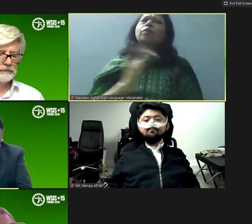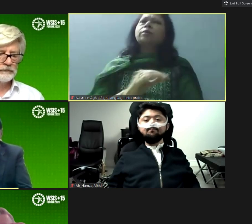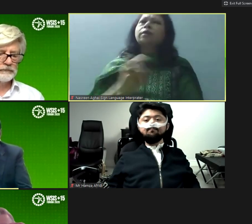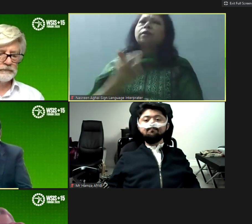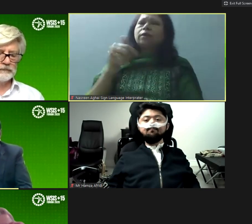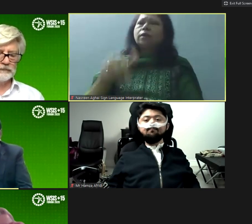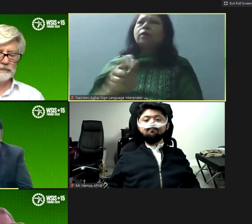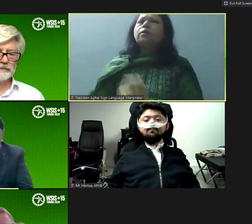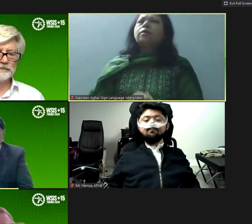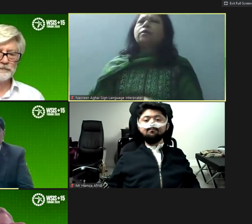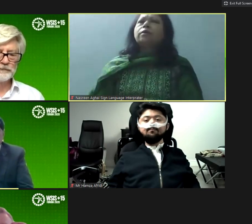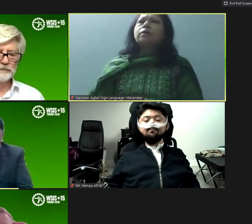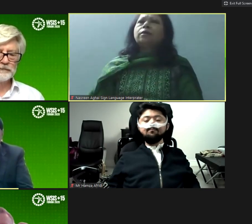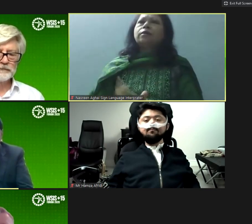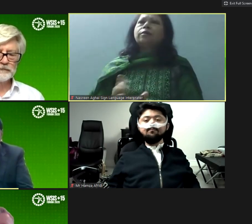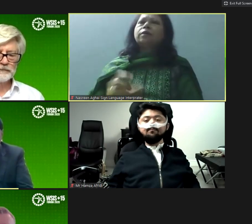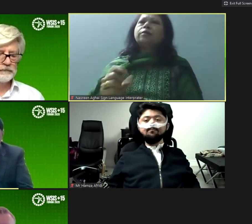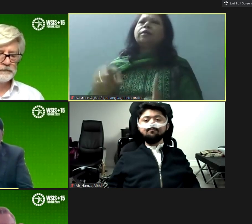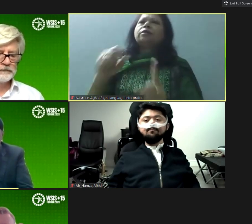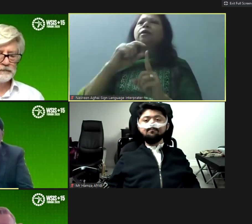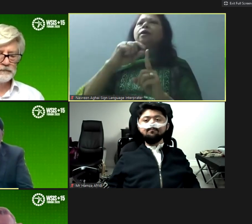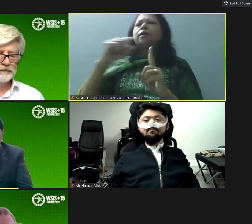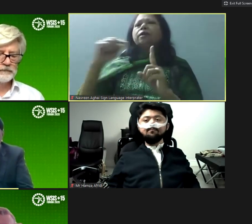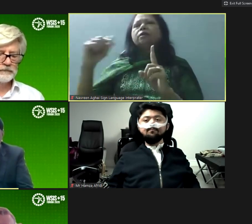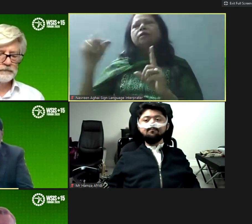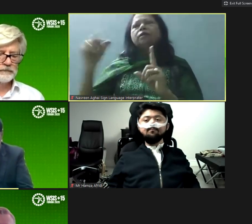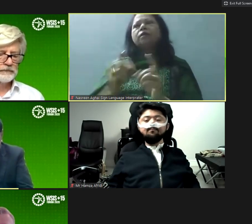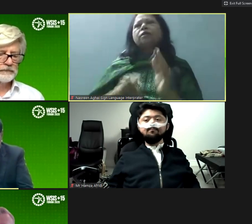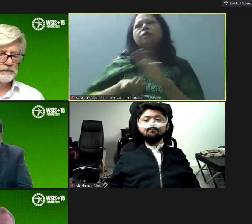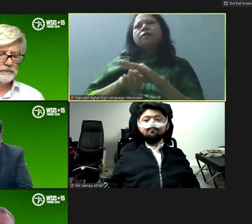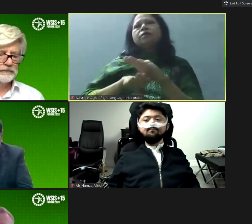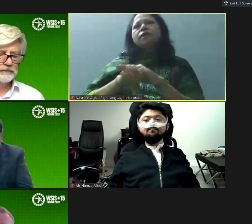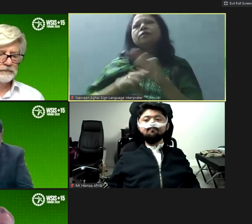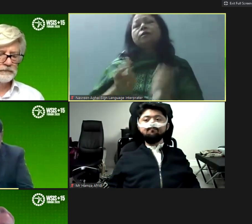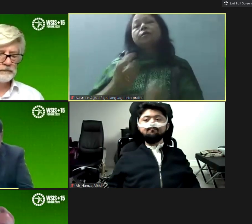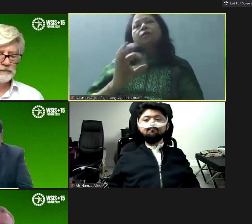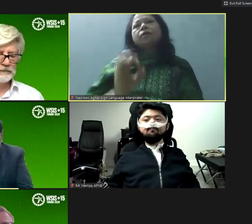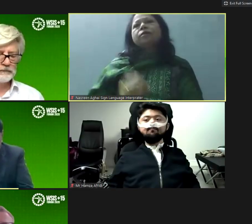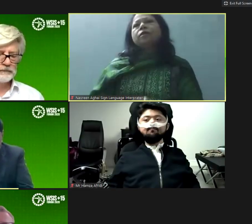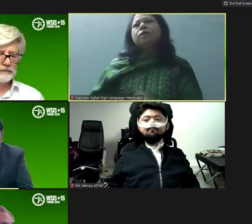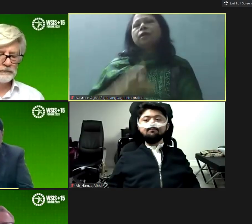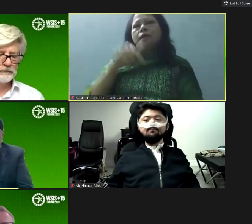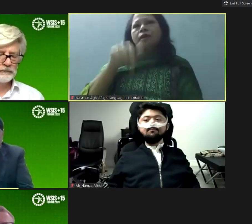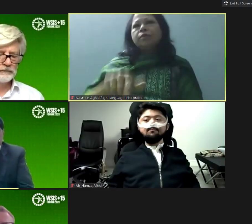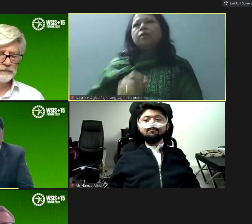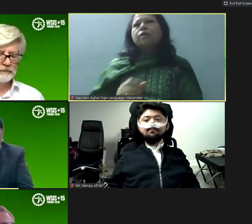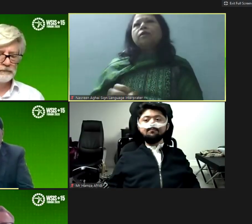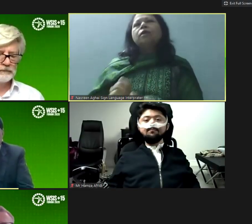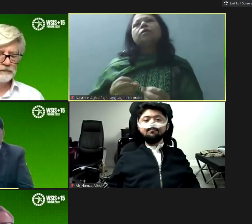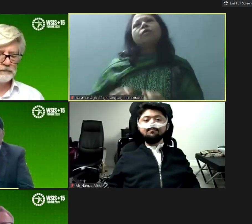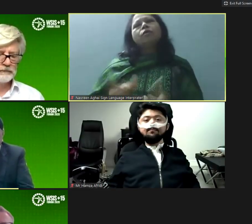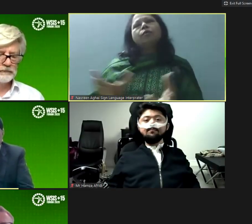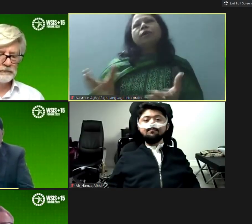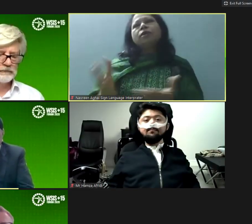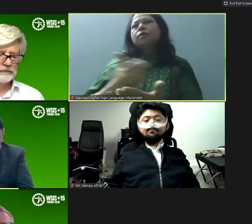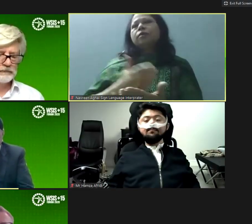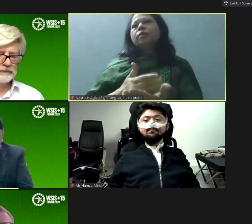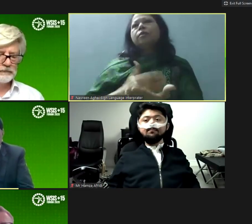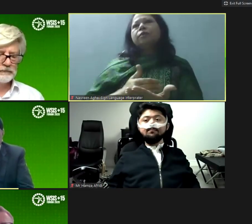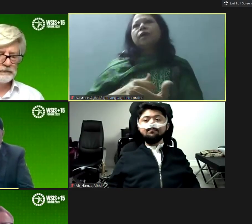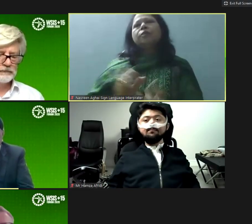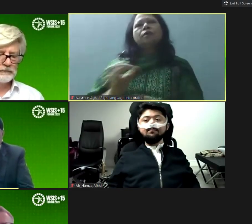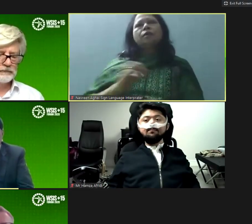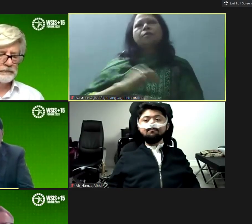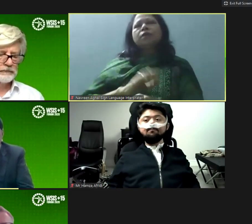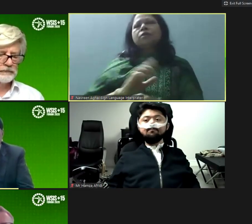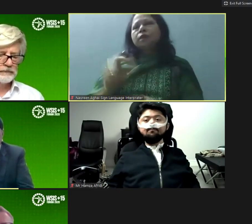in a way that this digital accessibility offers us a promise. At this opening session, I will not take much of your time